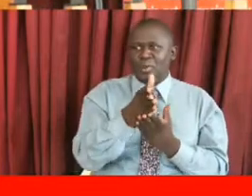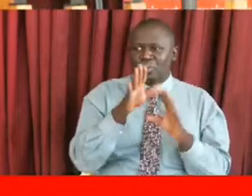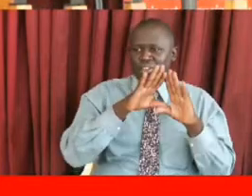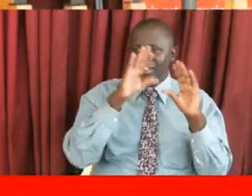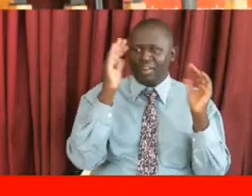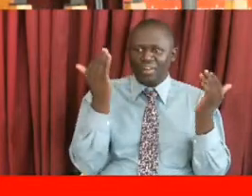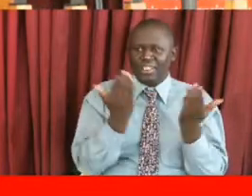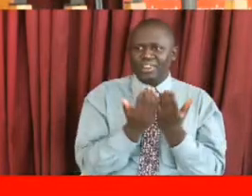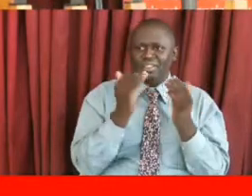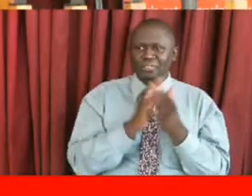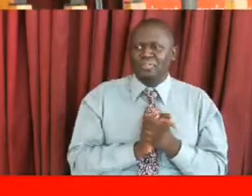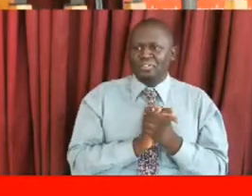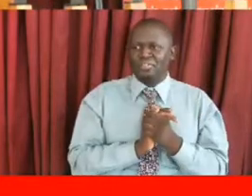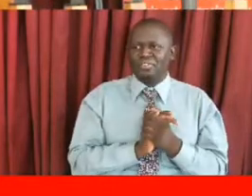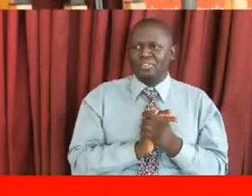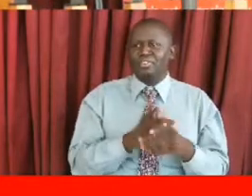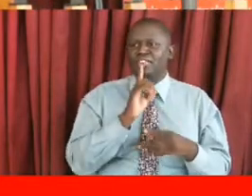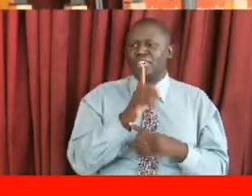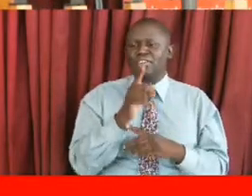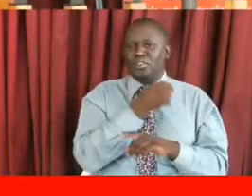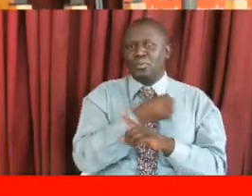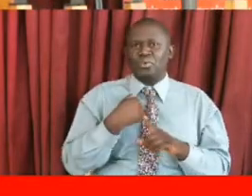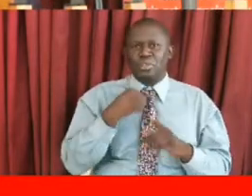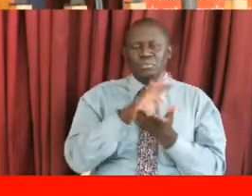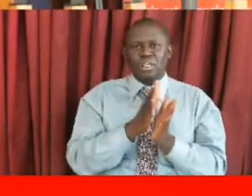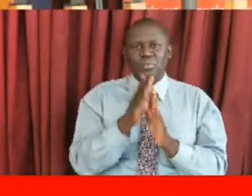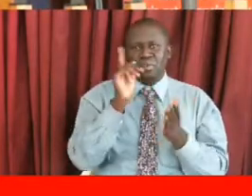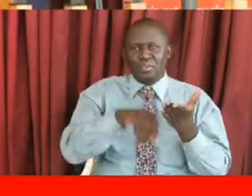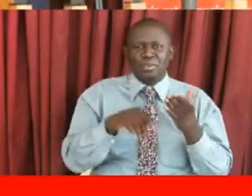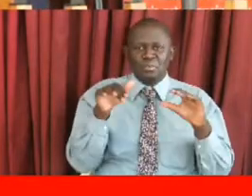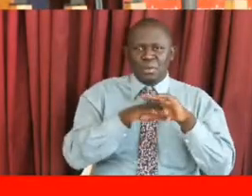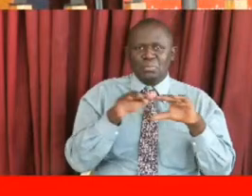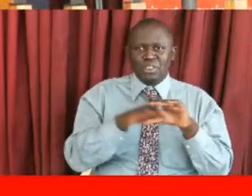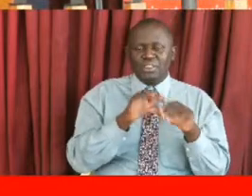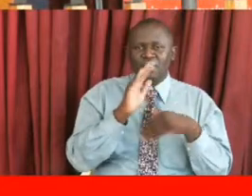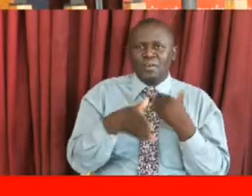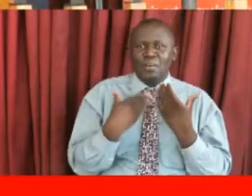throughout so there will be members in every corner of